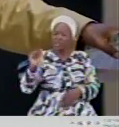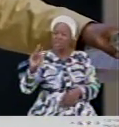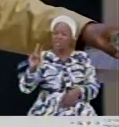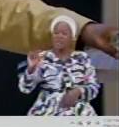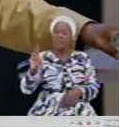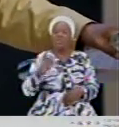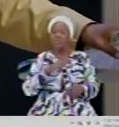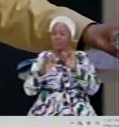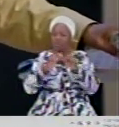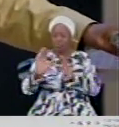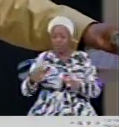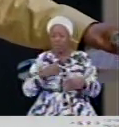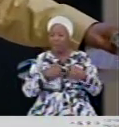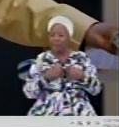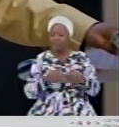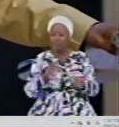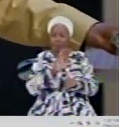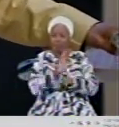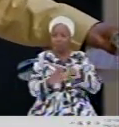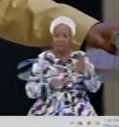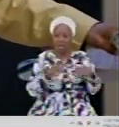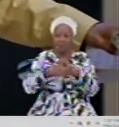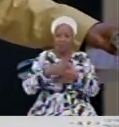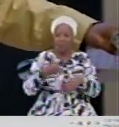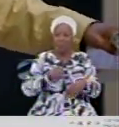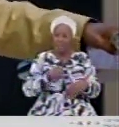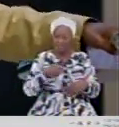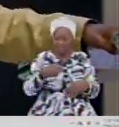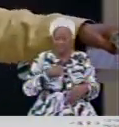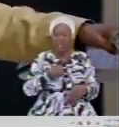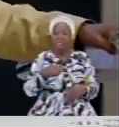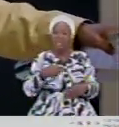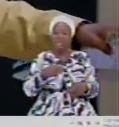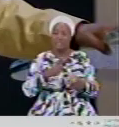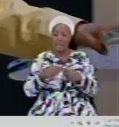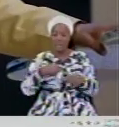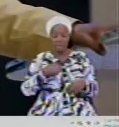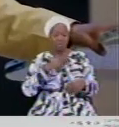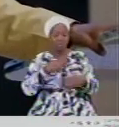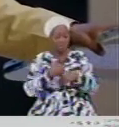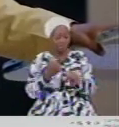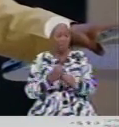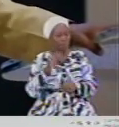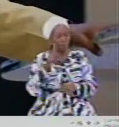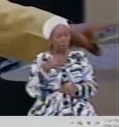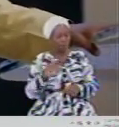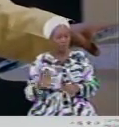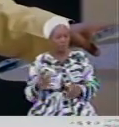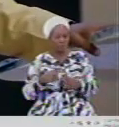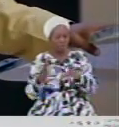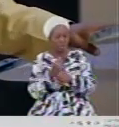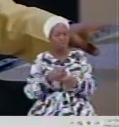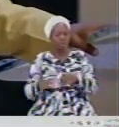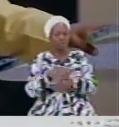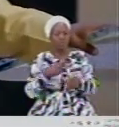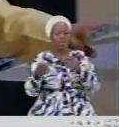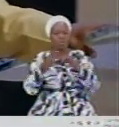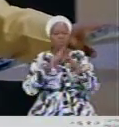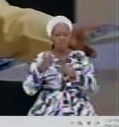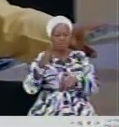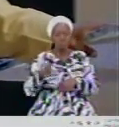walk after me, I will make of their children to take over the throne. Solomon, you spoiled the